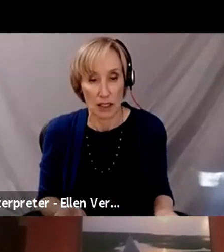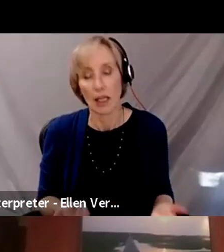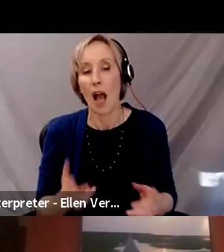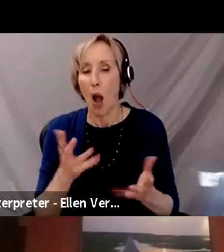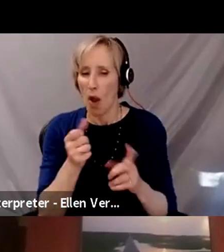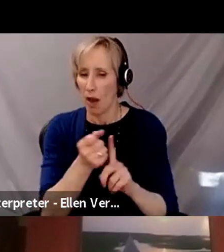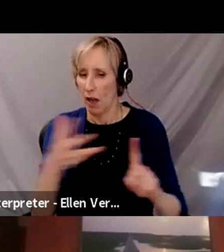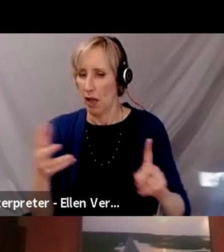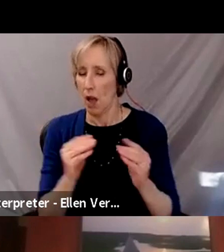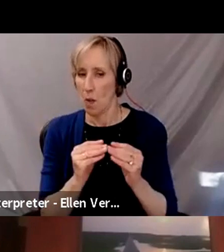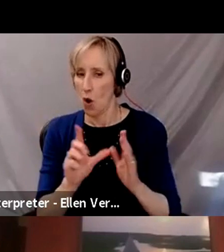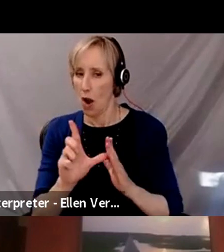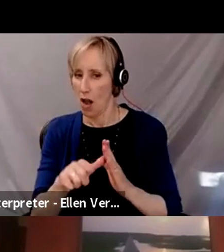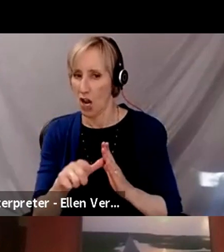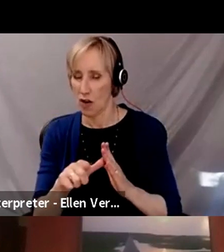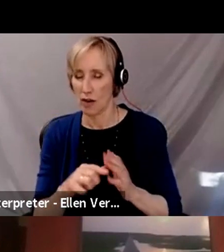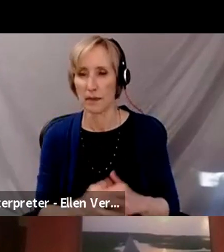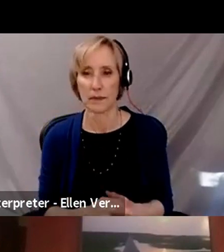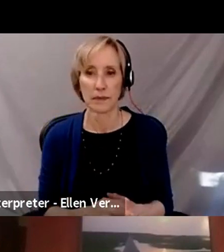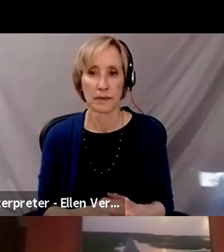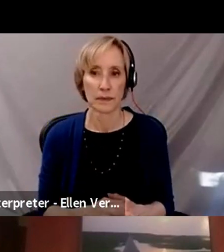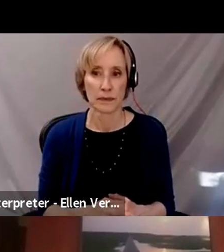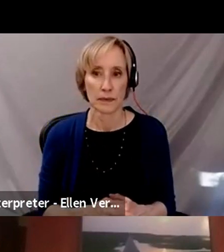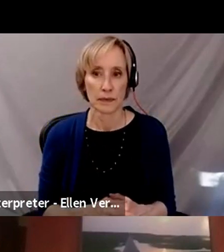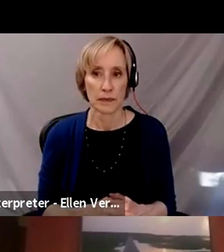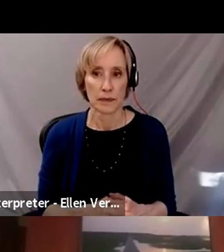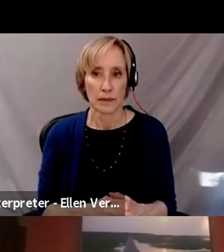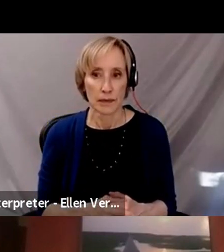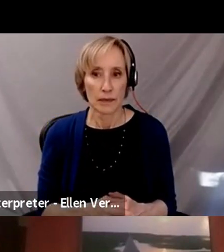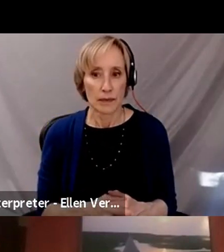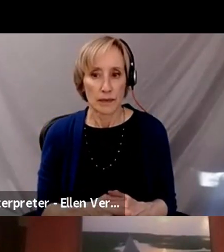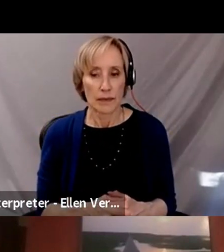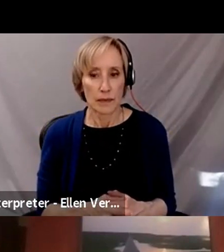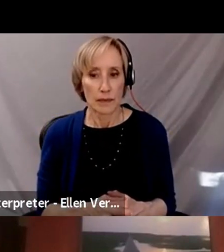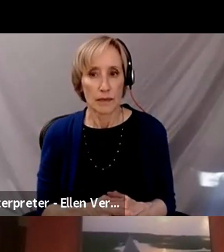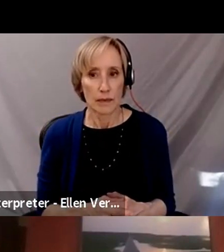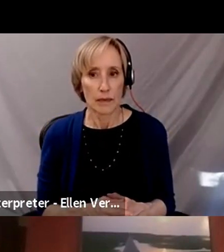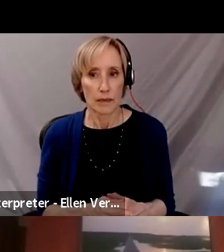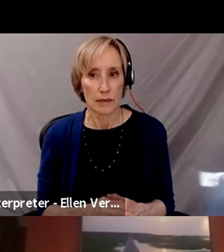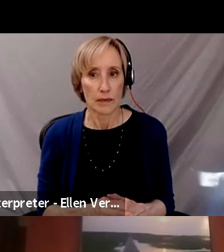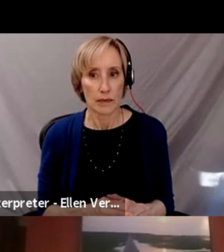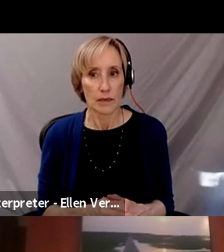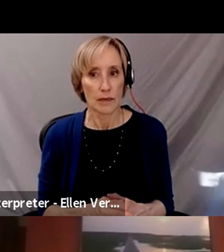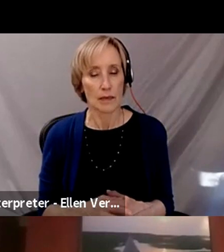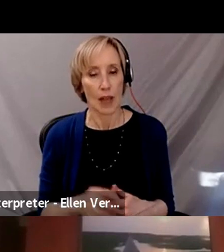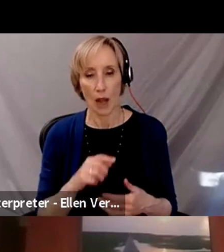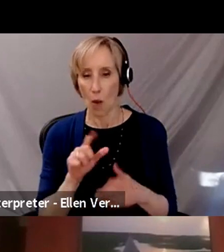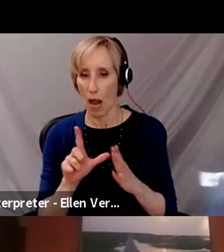later, perhaps, but because this is sort of pointing towards one of the last